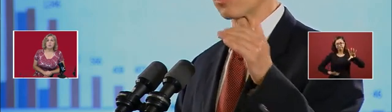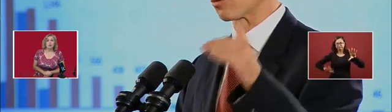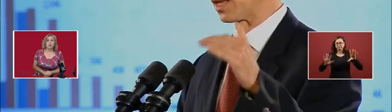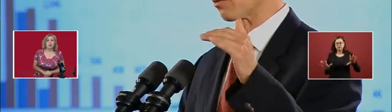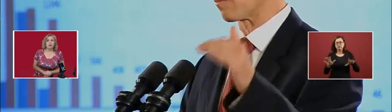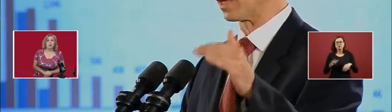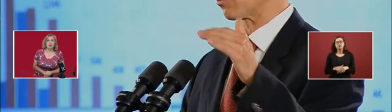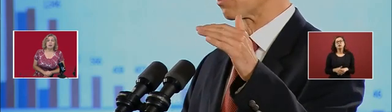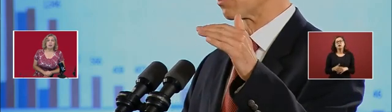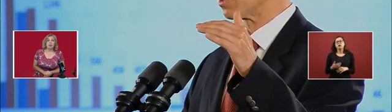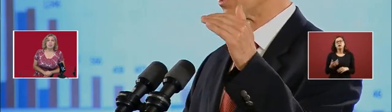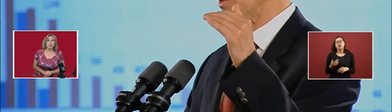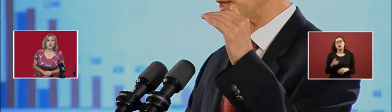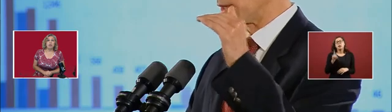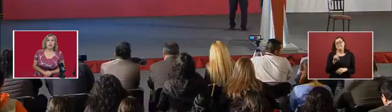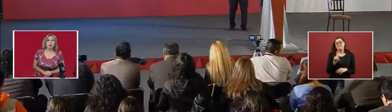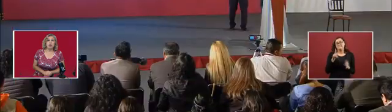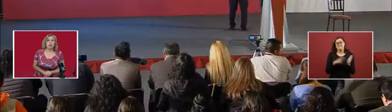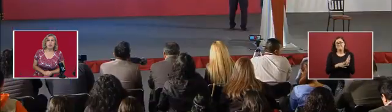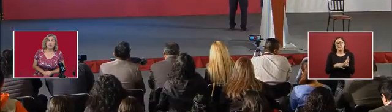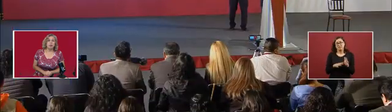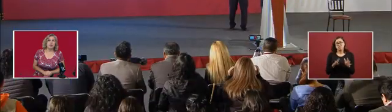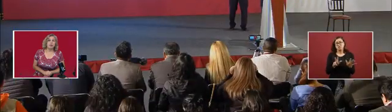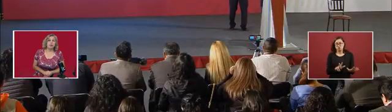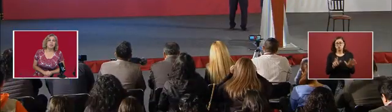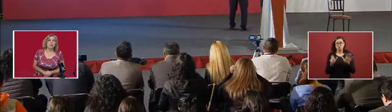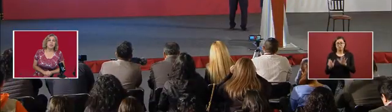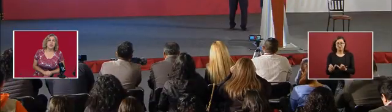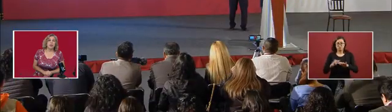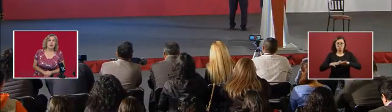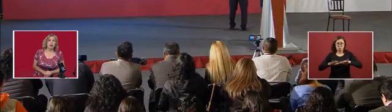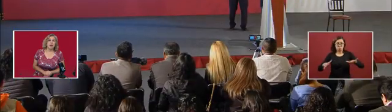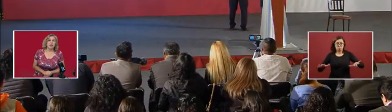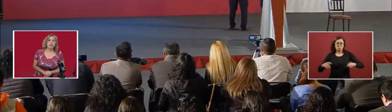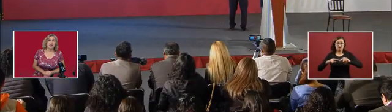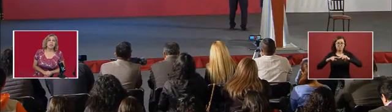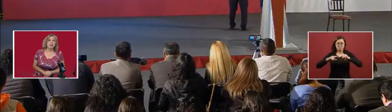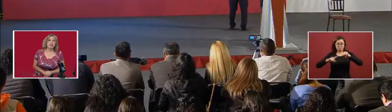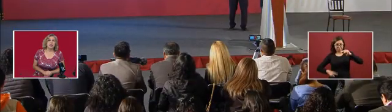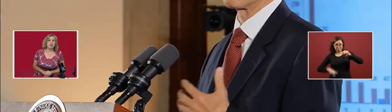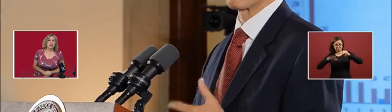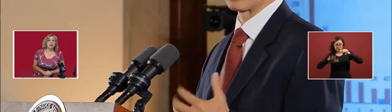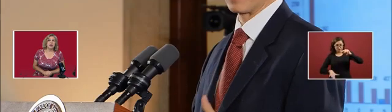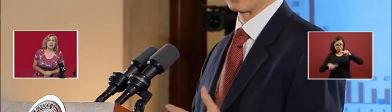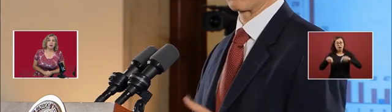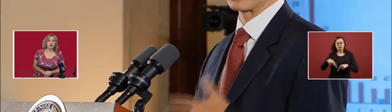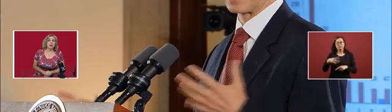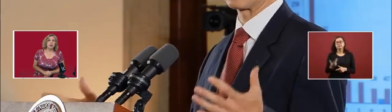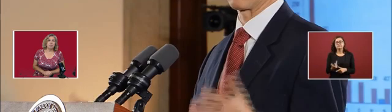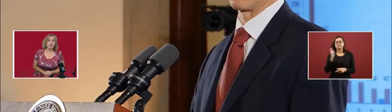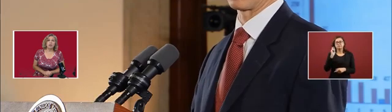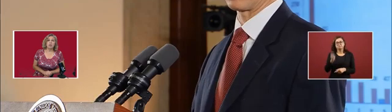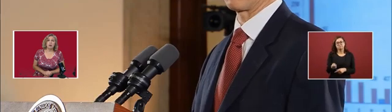a particular Aedes, and that's the name. But just know